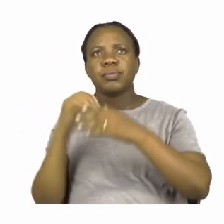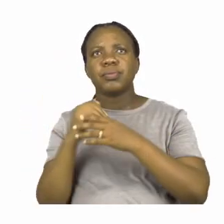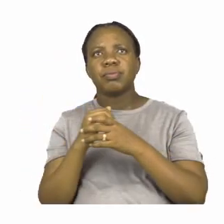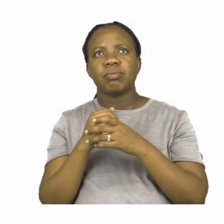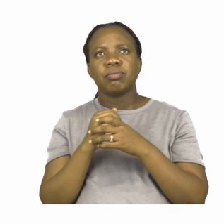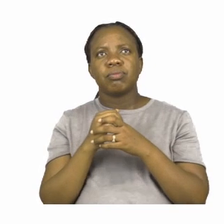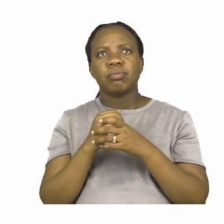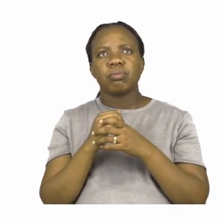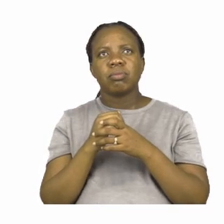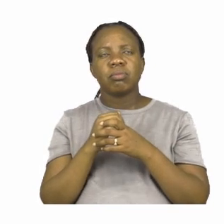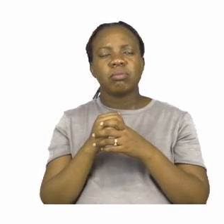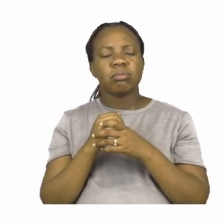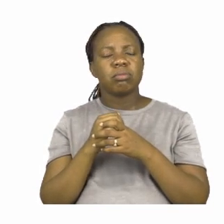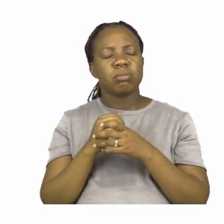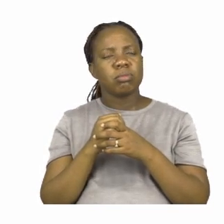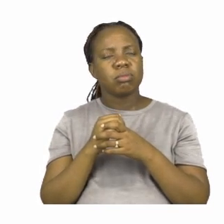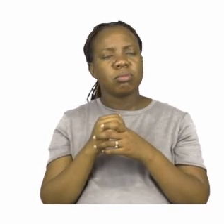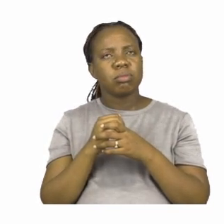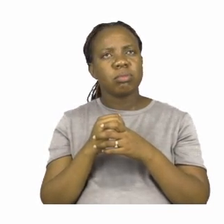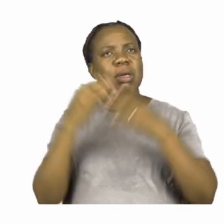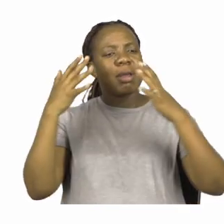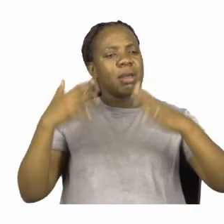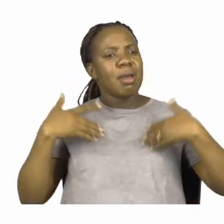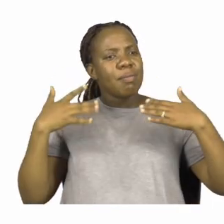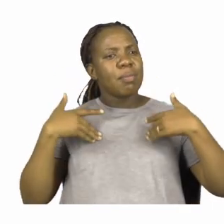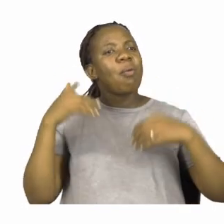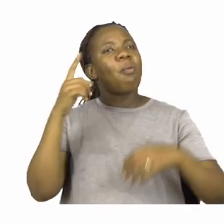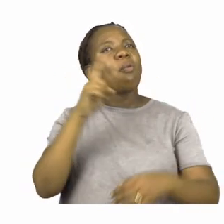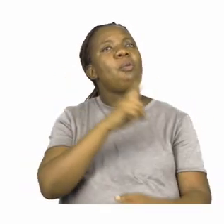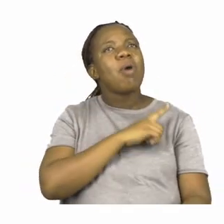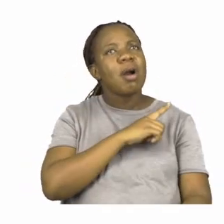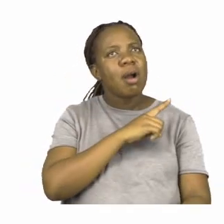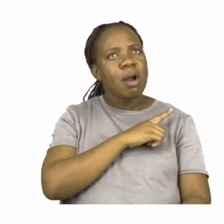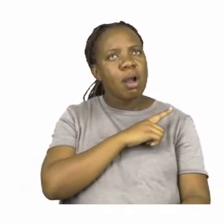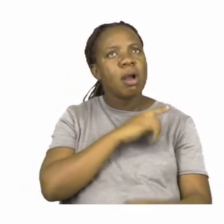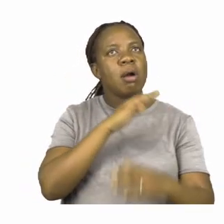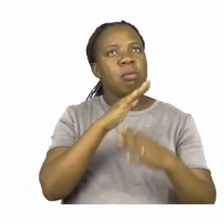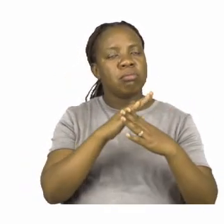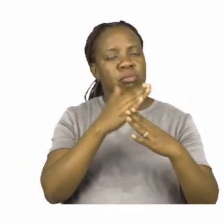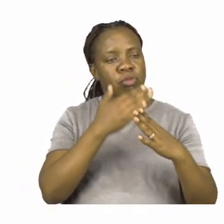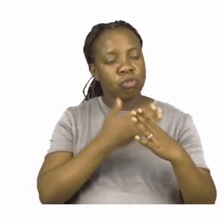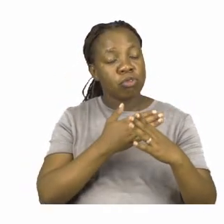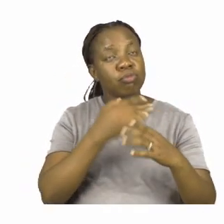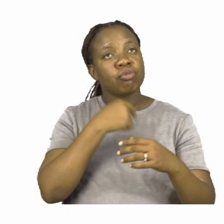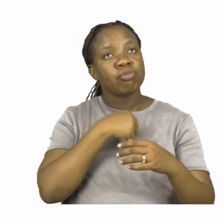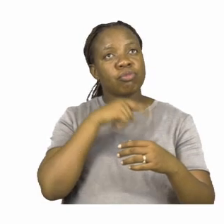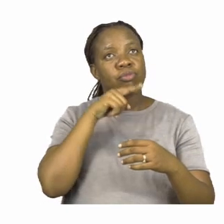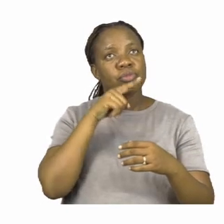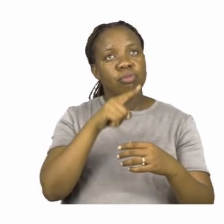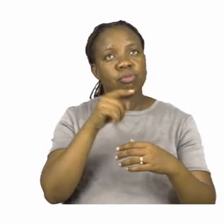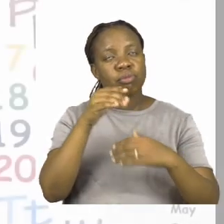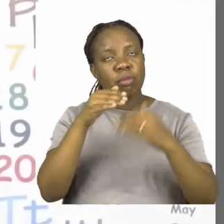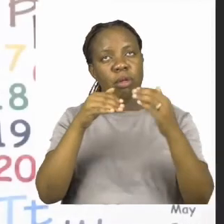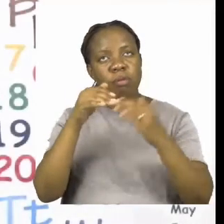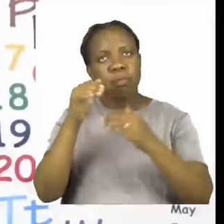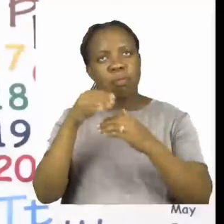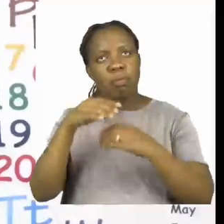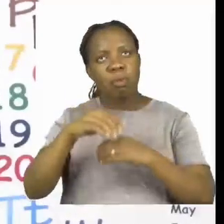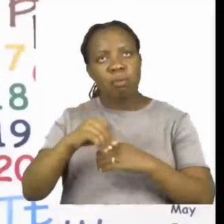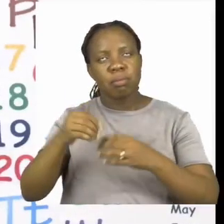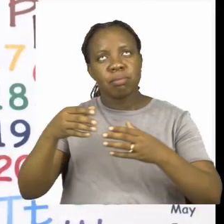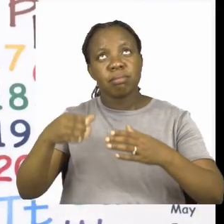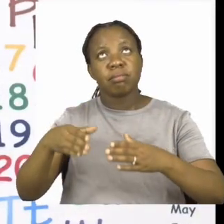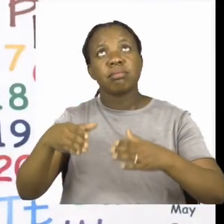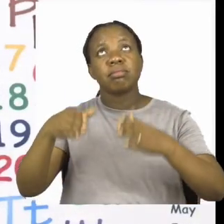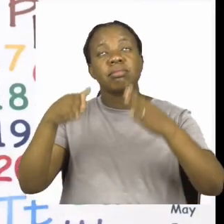she built a sandcastle. Now on the board, I am going to do the next example